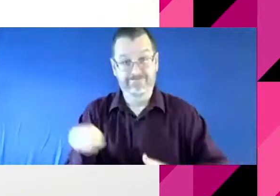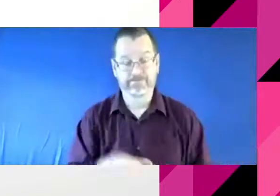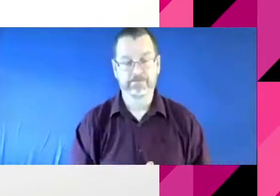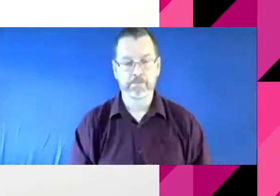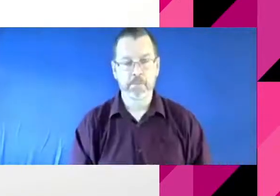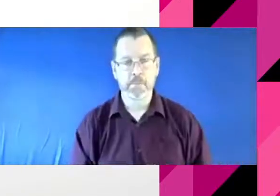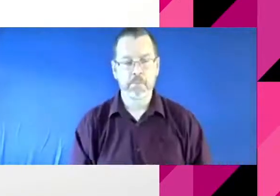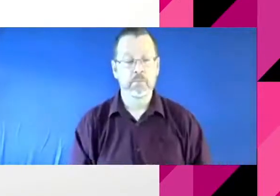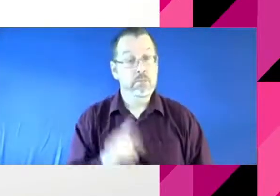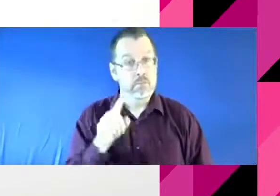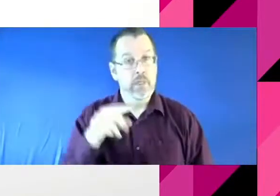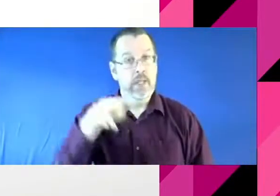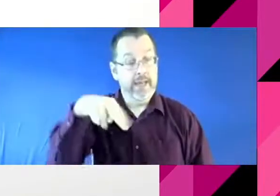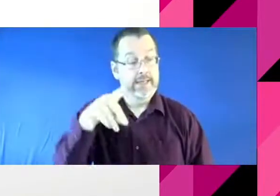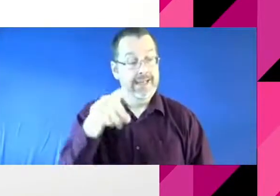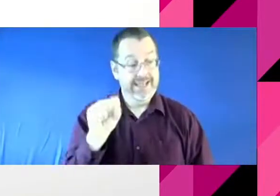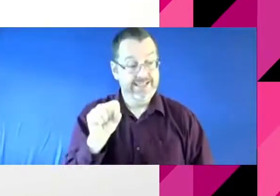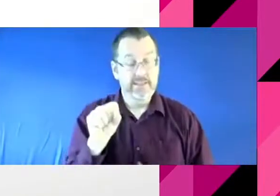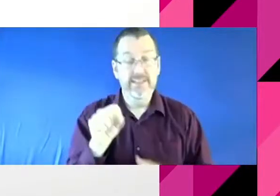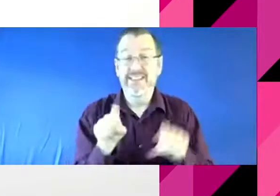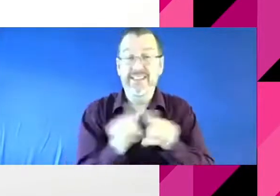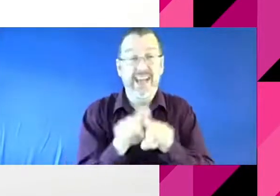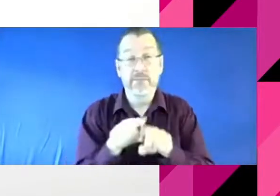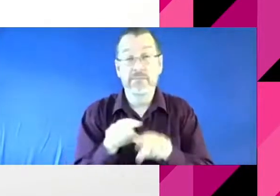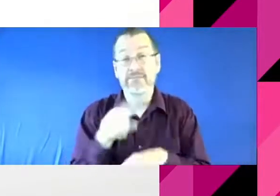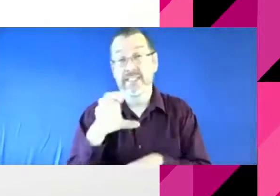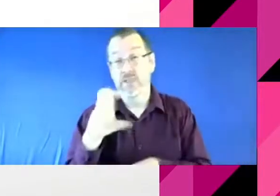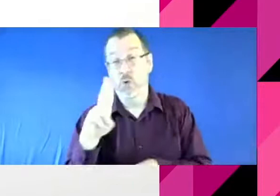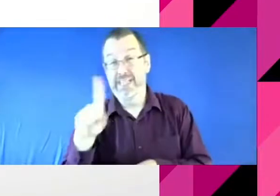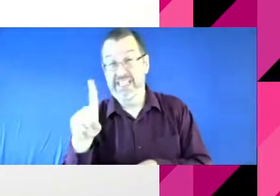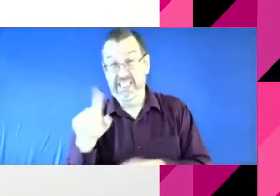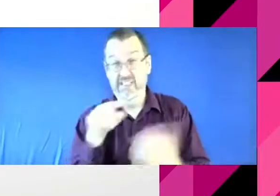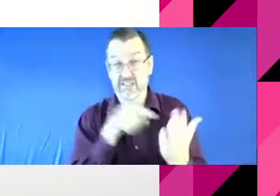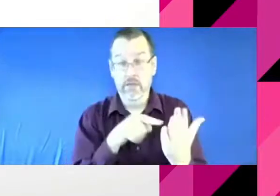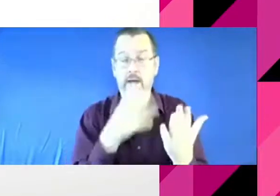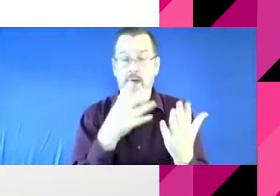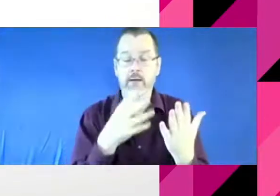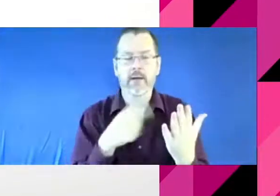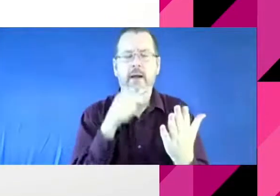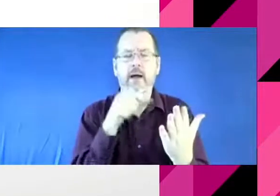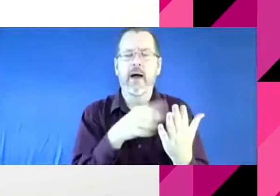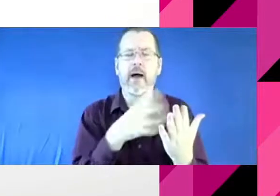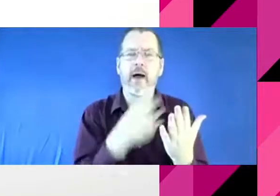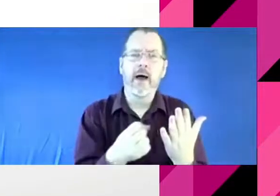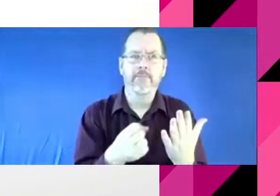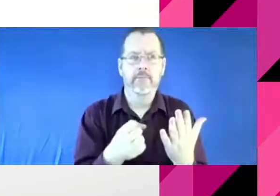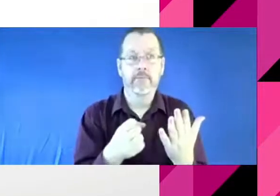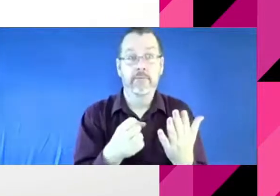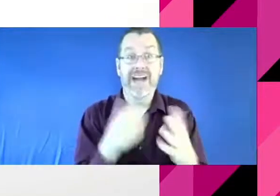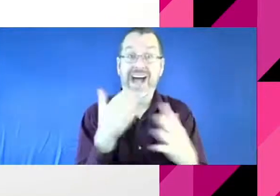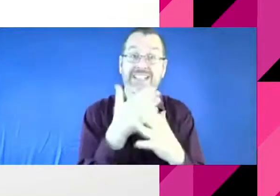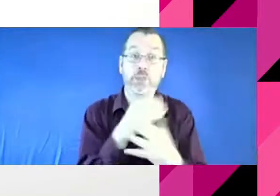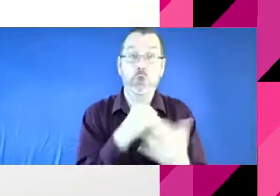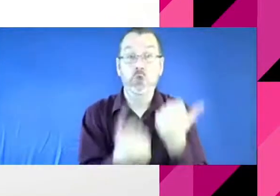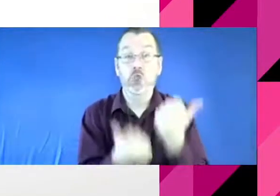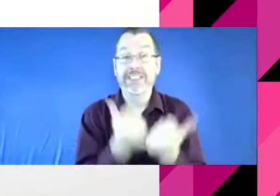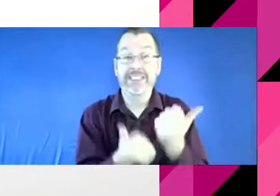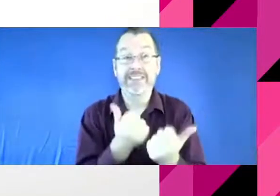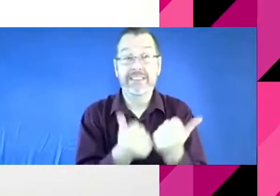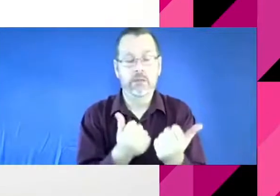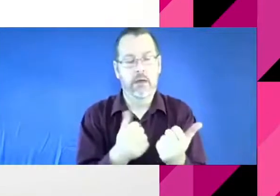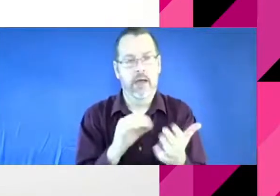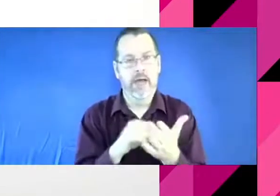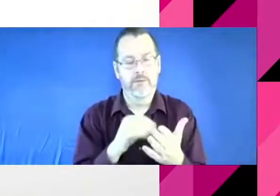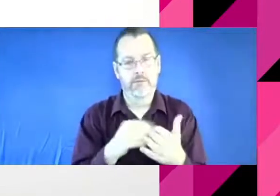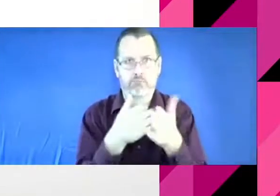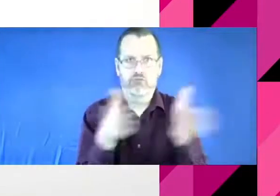Significantly, the NDS, like the CRPD, embraces an inclusive understanding of what access to justice requires.